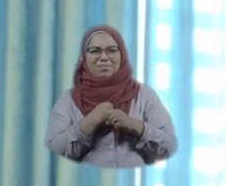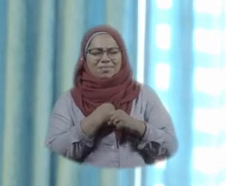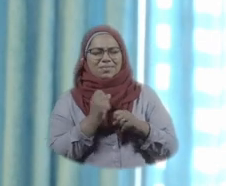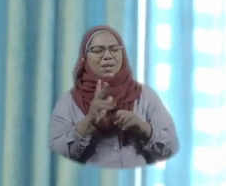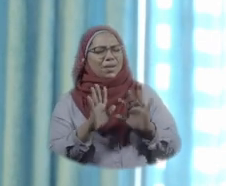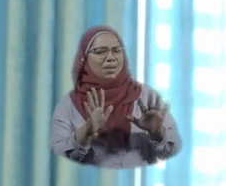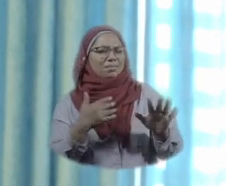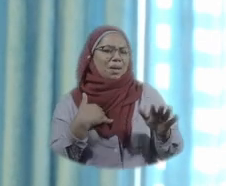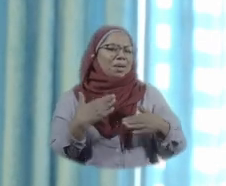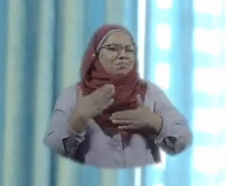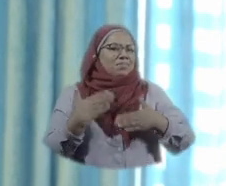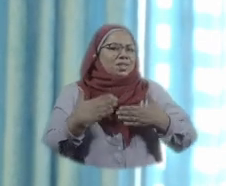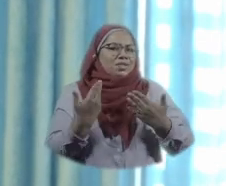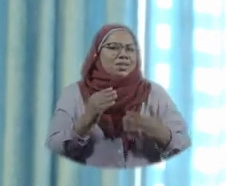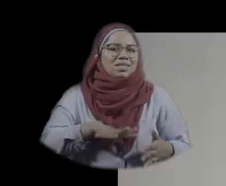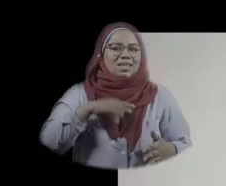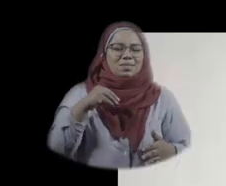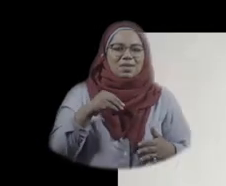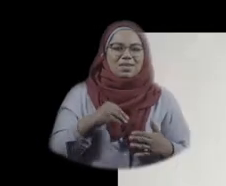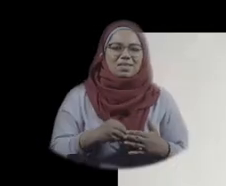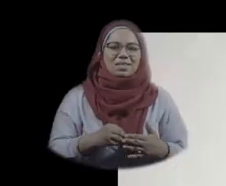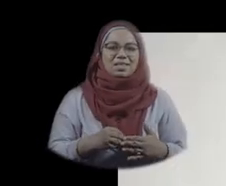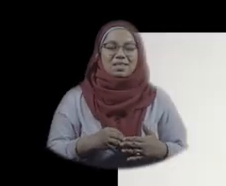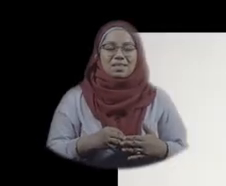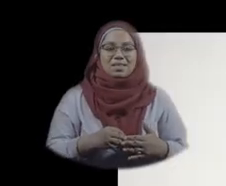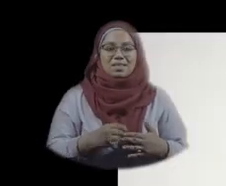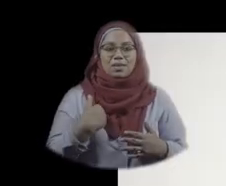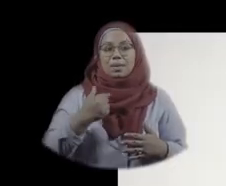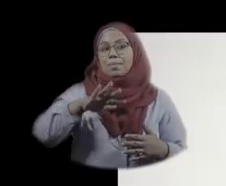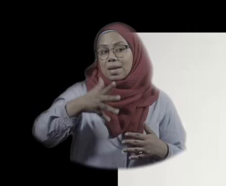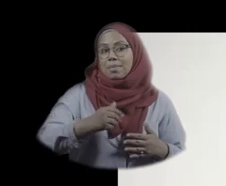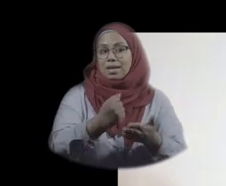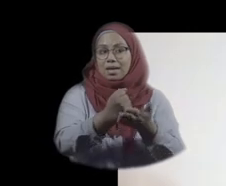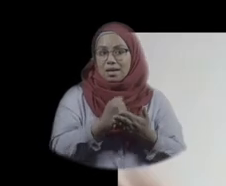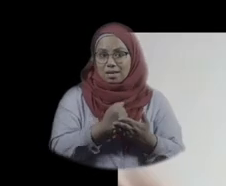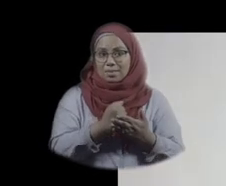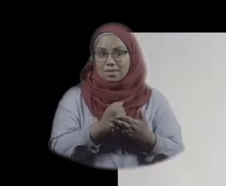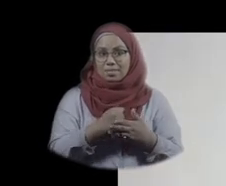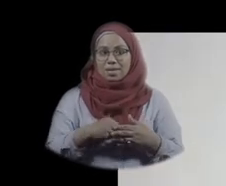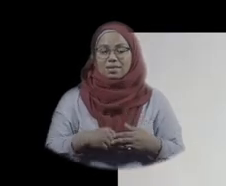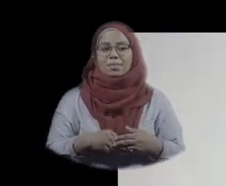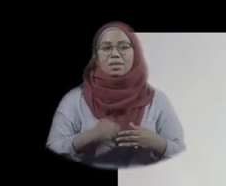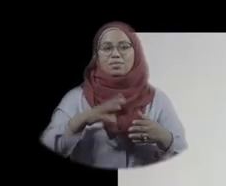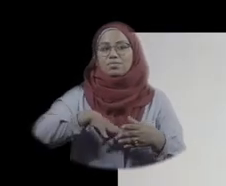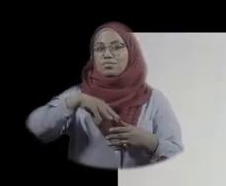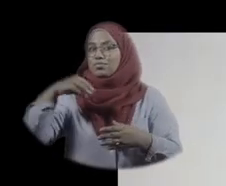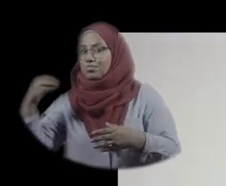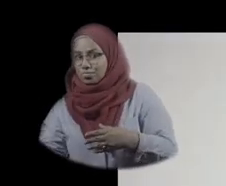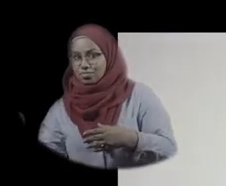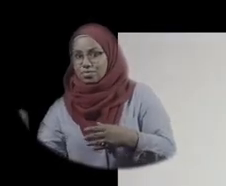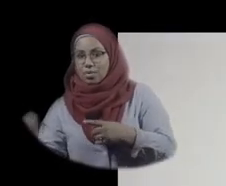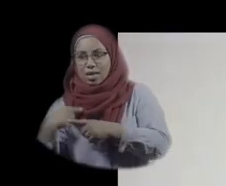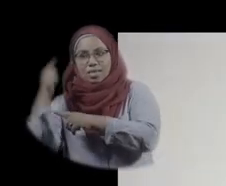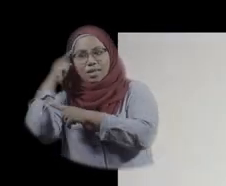zone. But I was like, okay, like I might enjoy this experience. It might like help me get out of that comfort